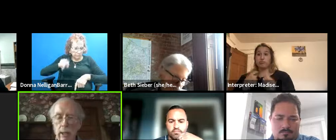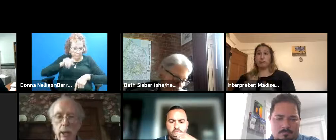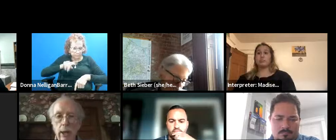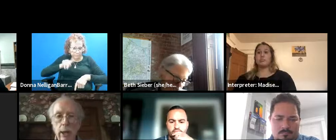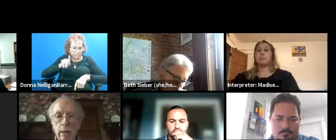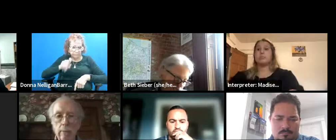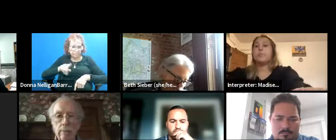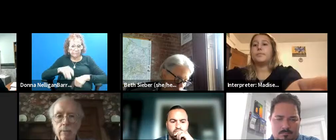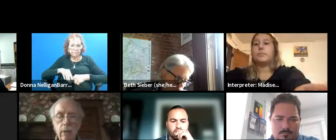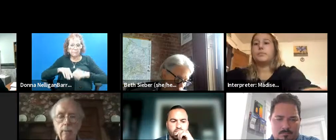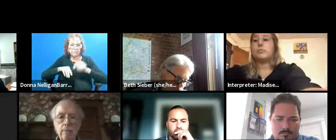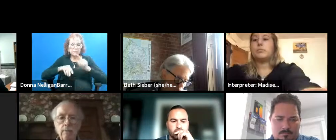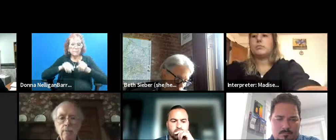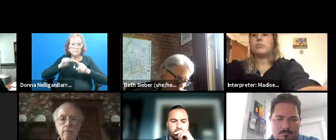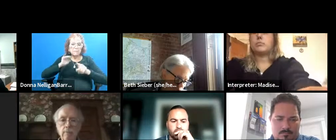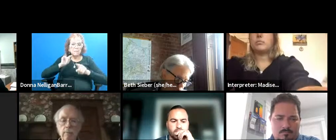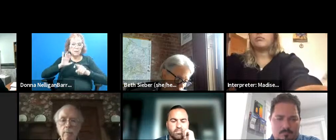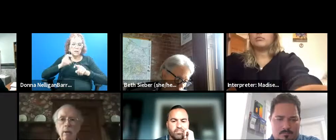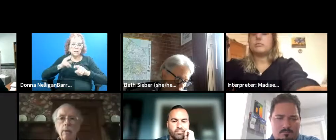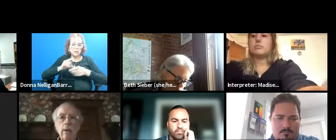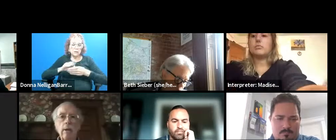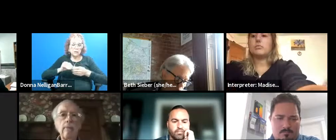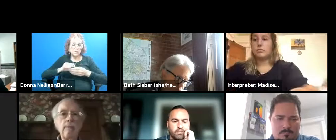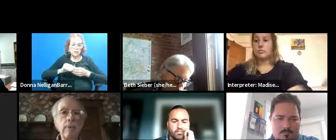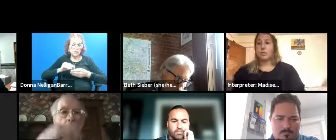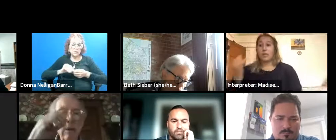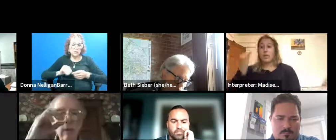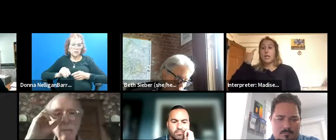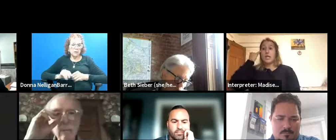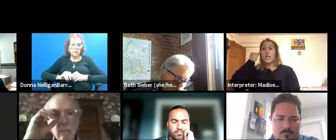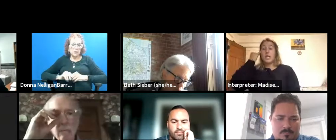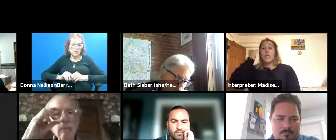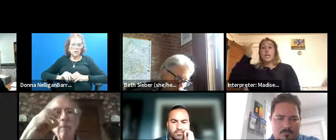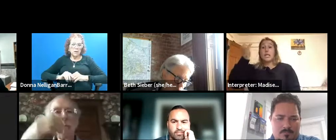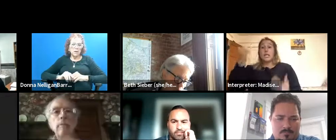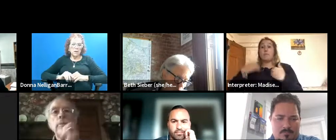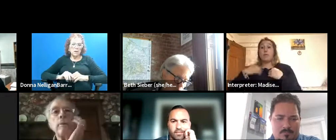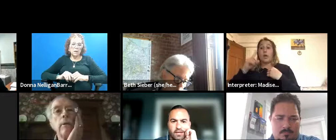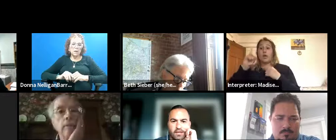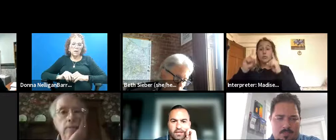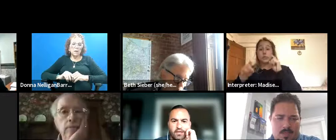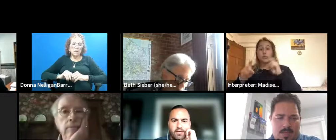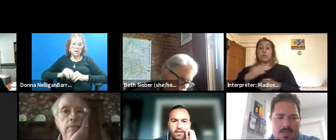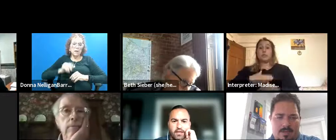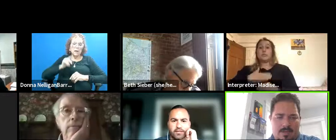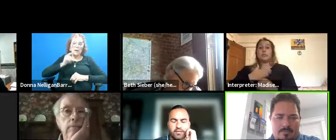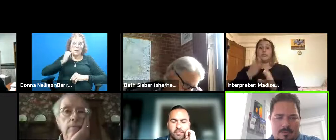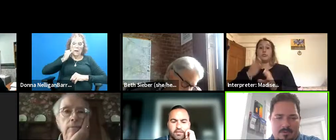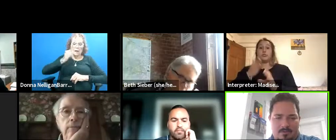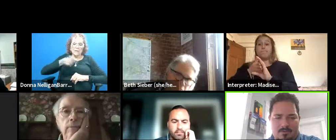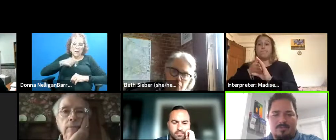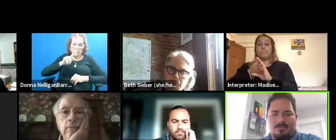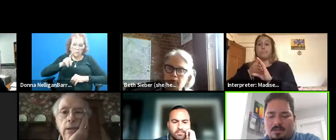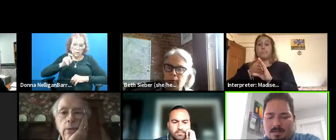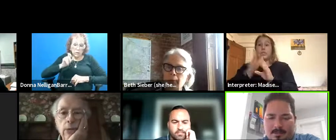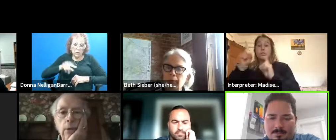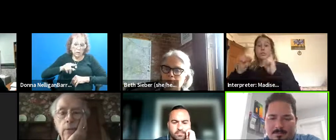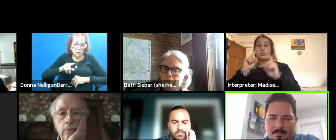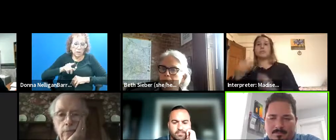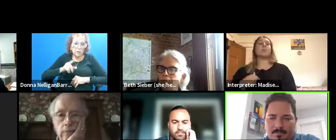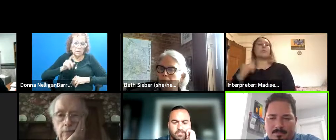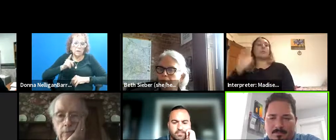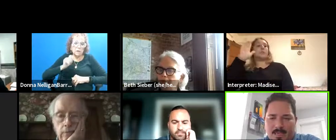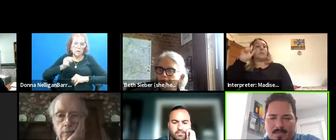I think folks should just jump in as they want for questions. I have one question.